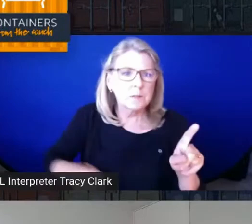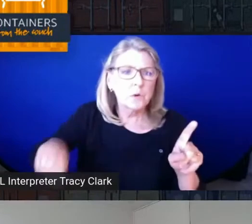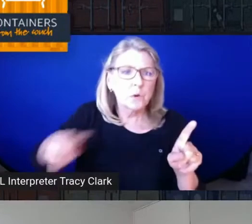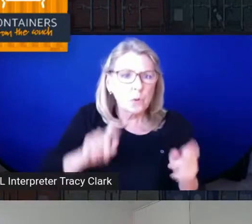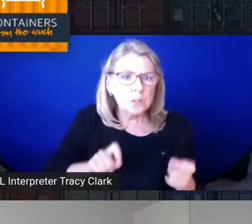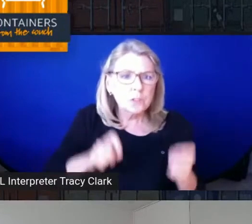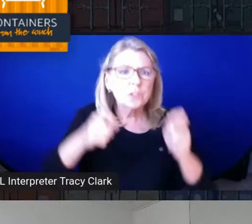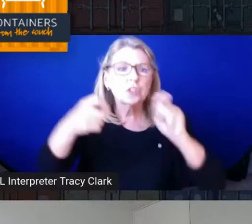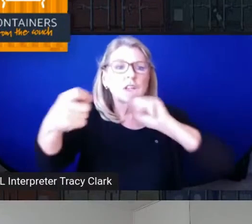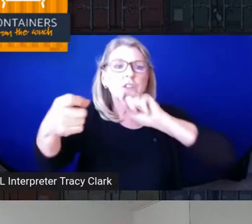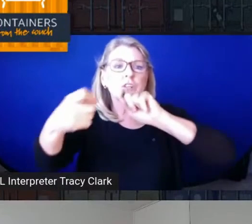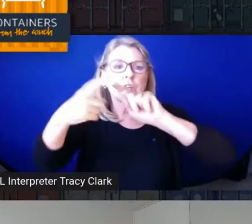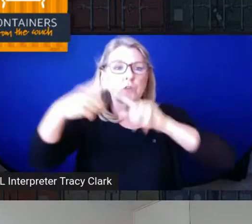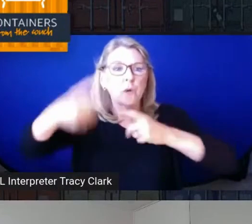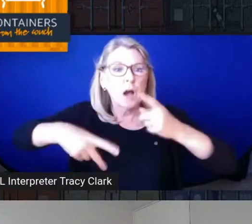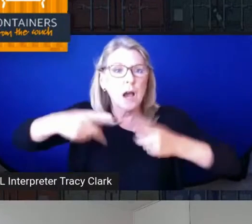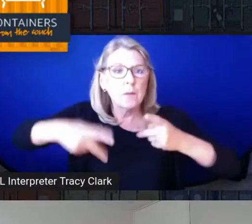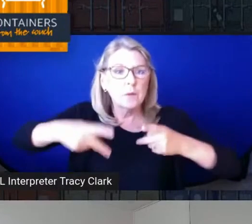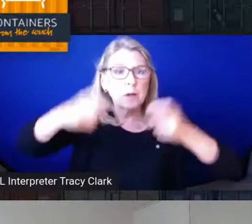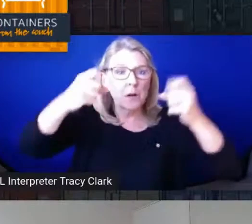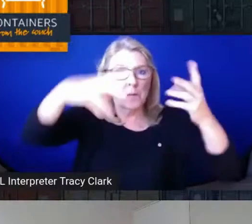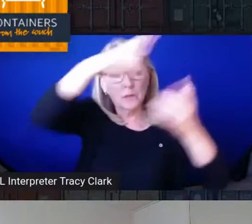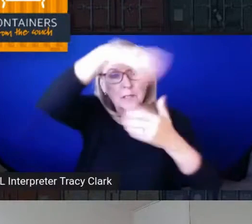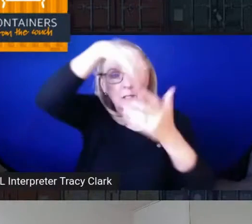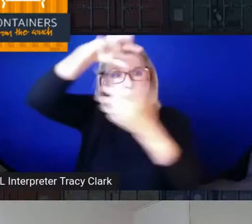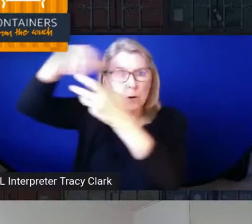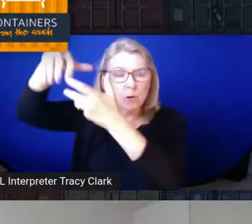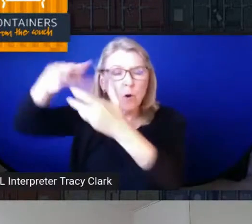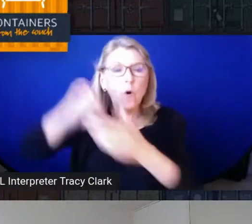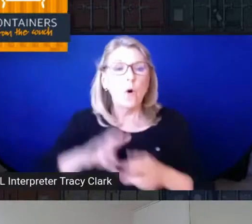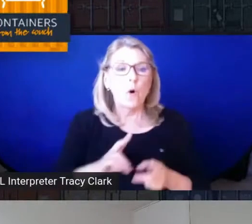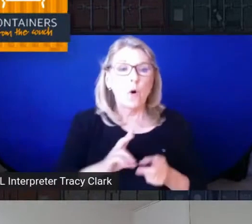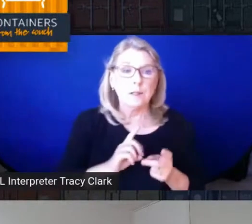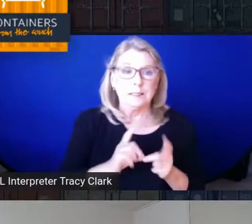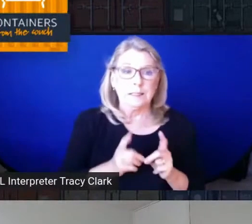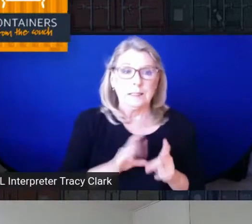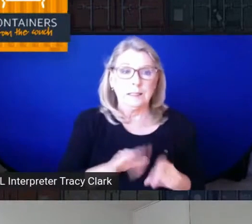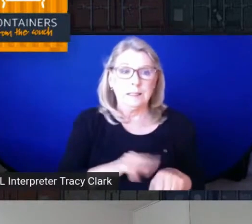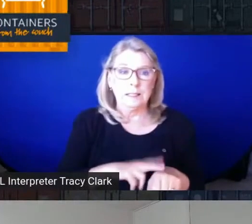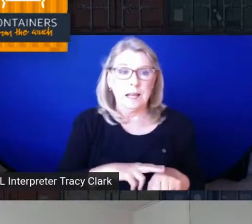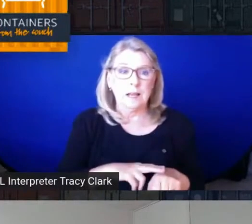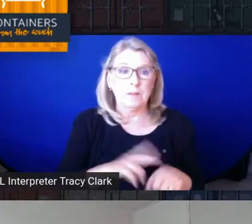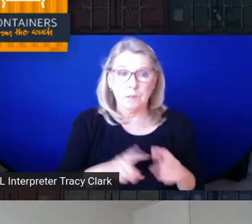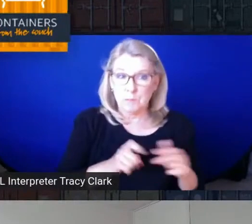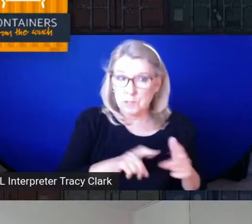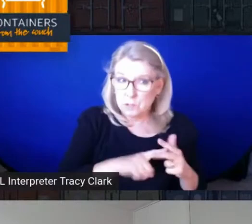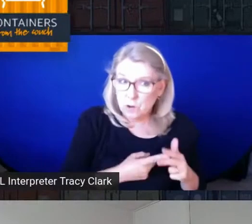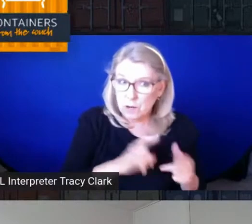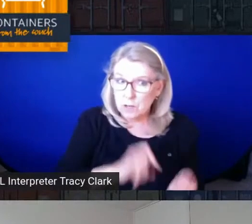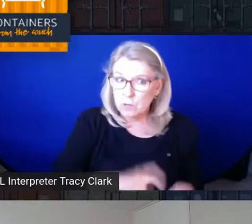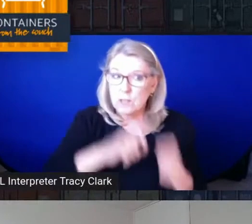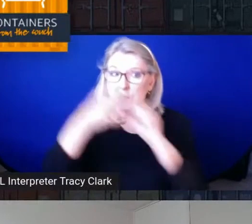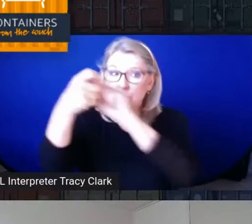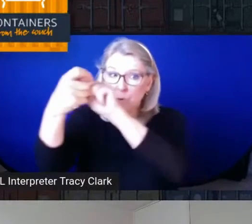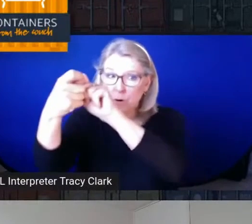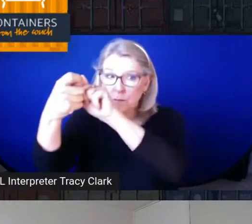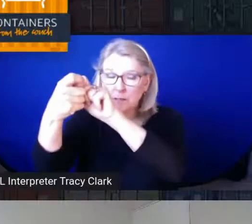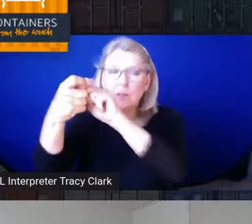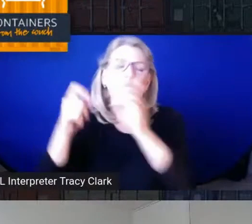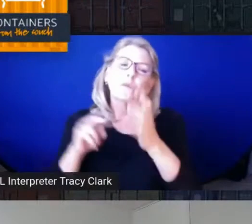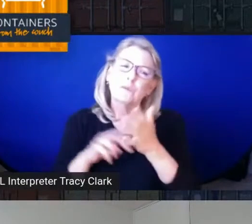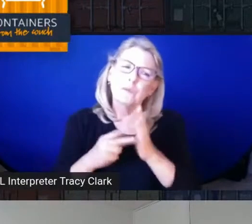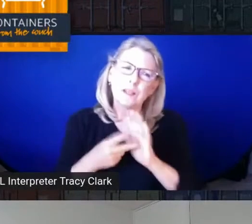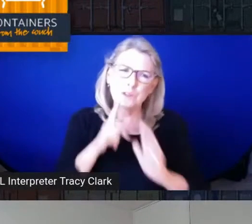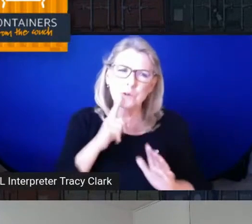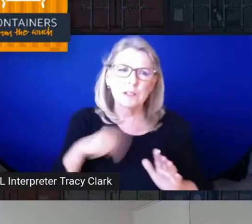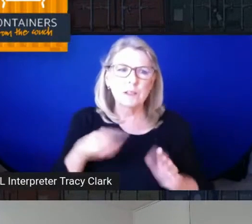native from the start, or they're transforming and investing heavily in digital. And what that means is that they're trying to move faster.